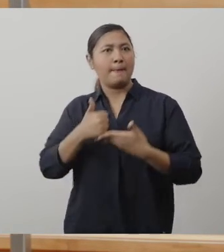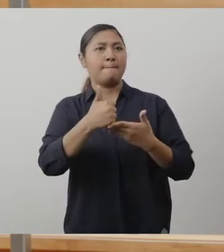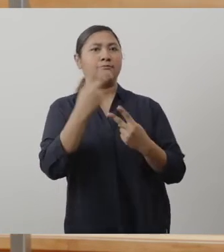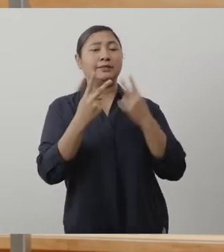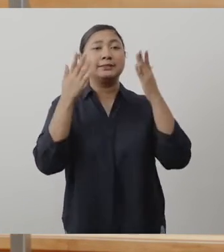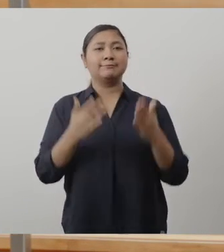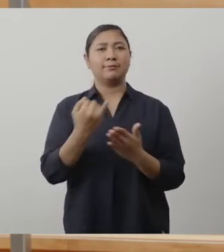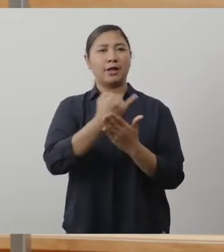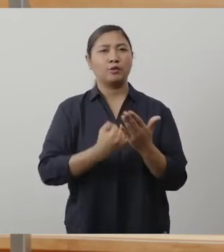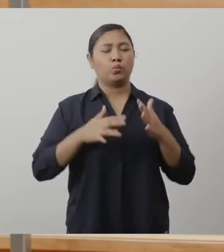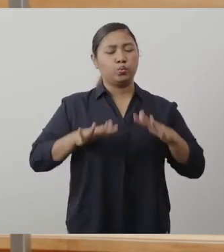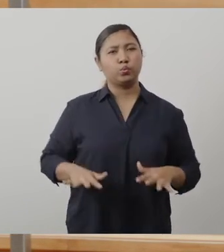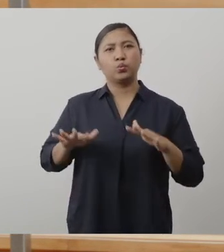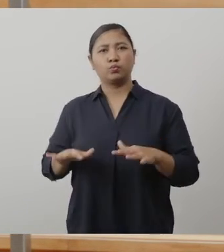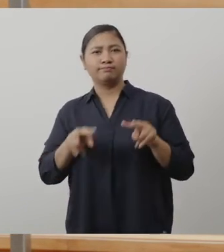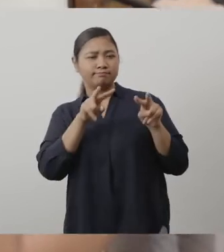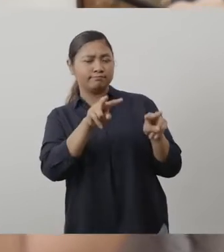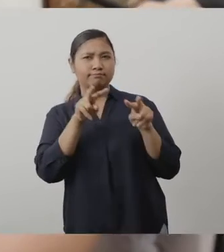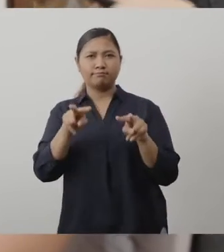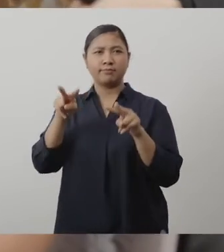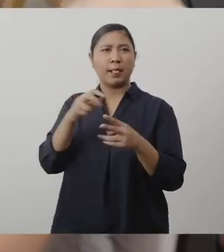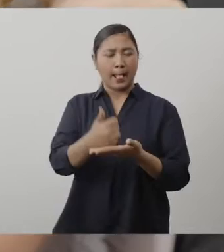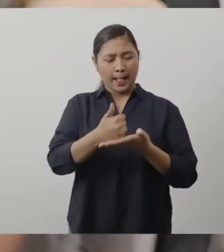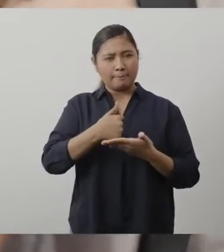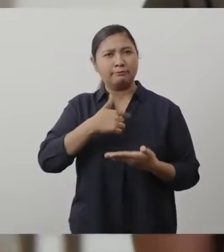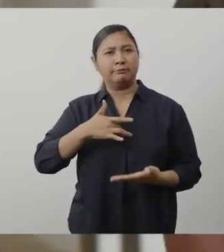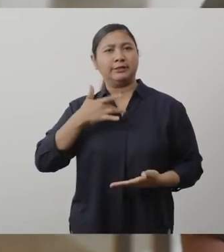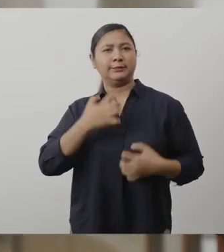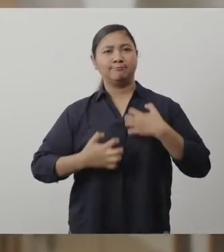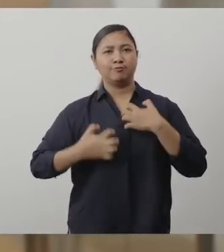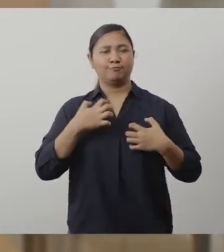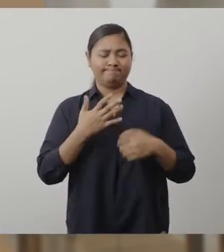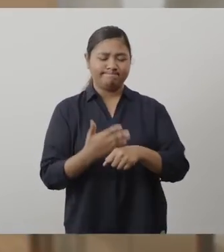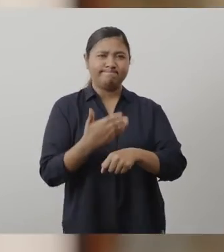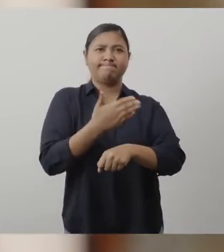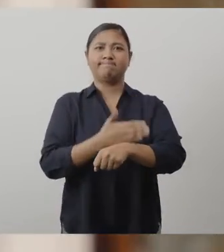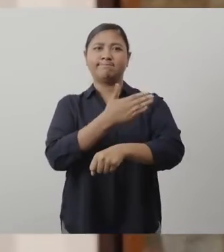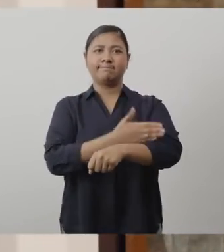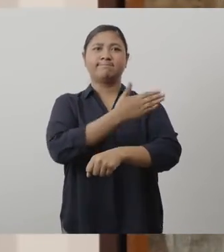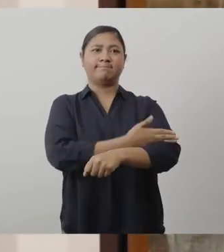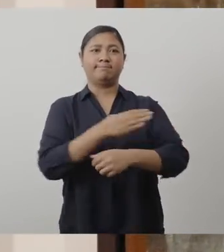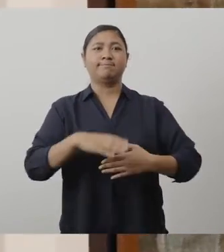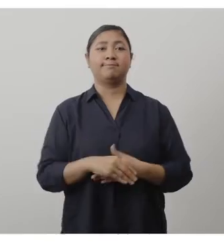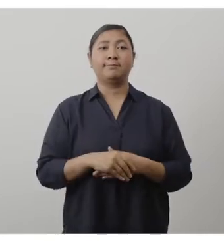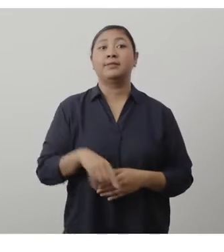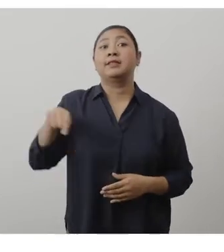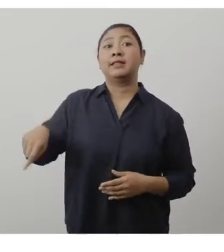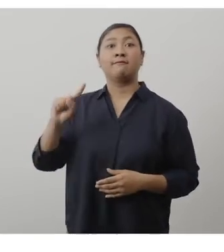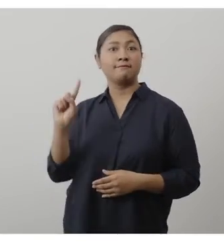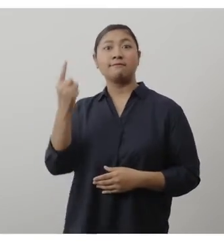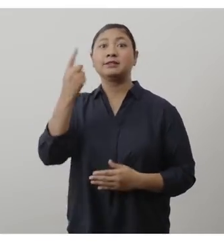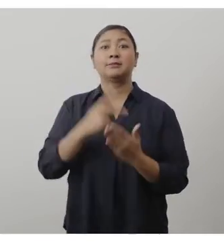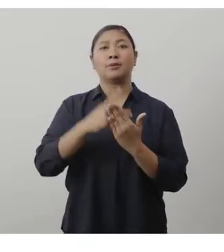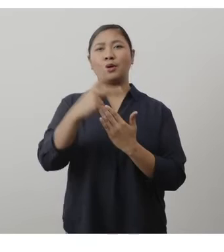that combines the principles of slow looking and mindfulness to support the well-being of our visitors through visual art. Slow Art